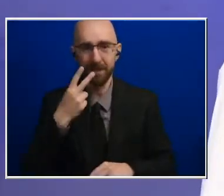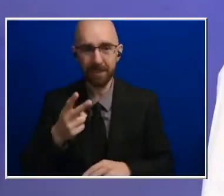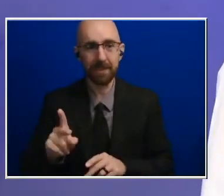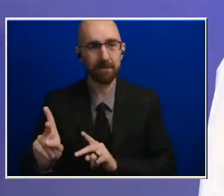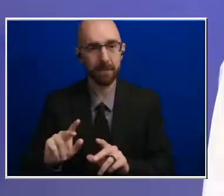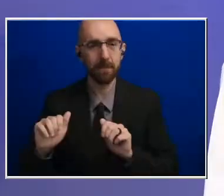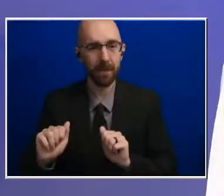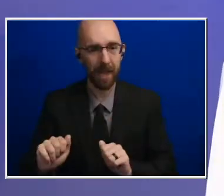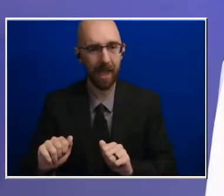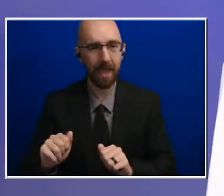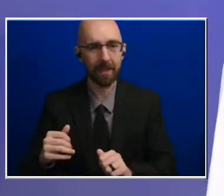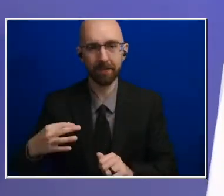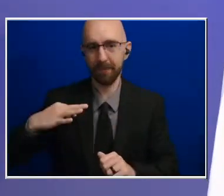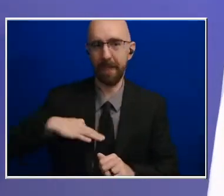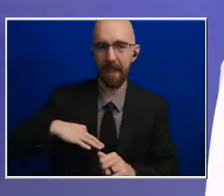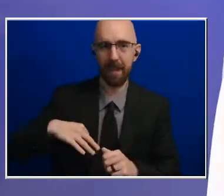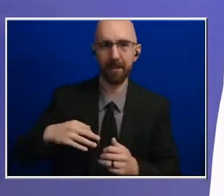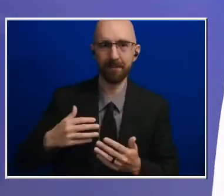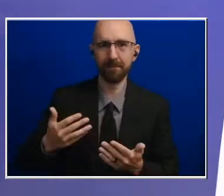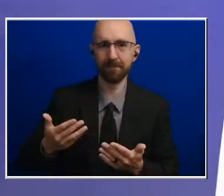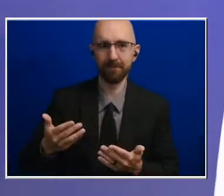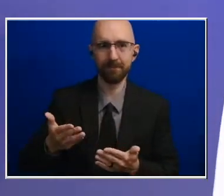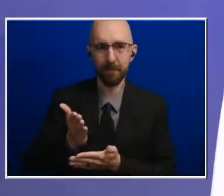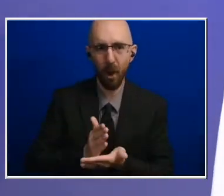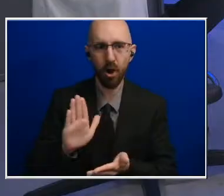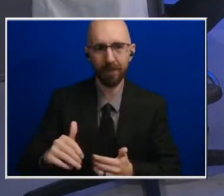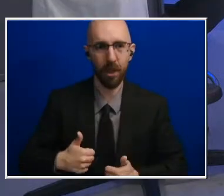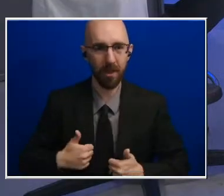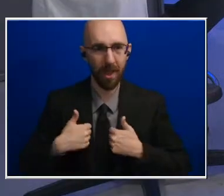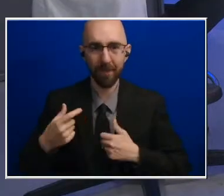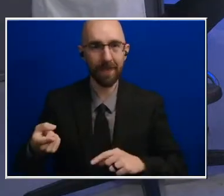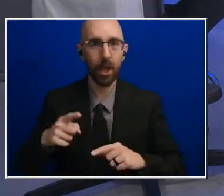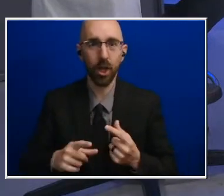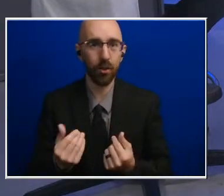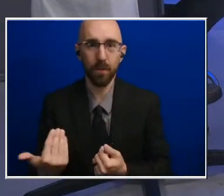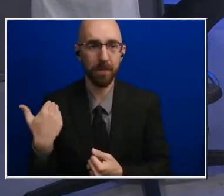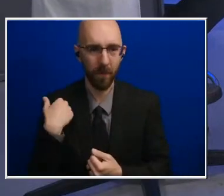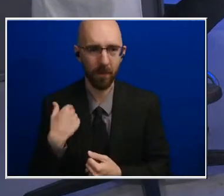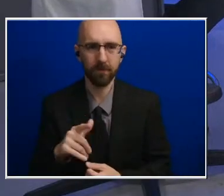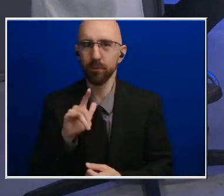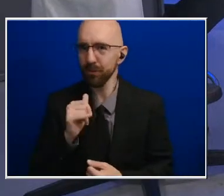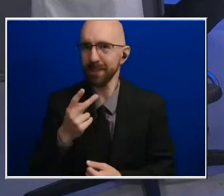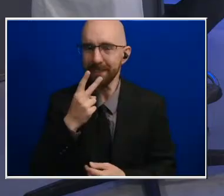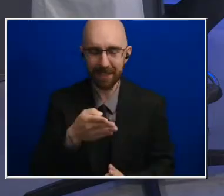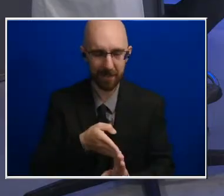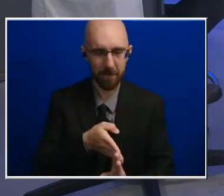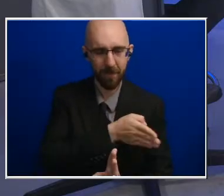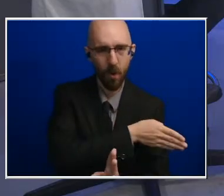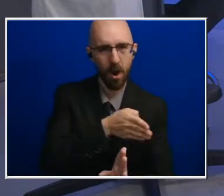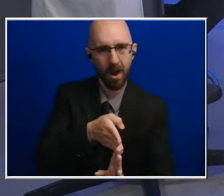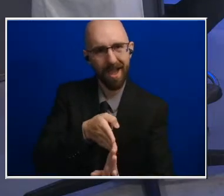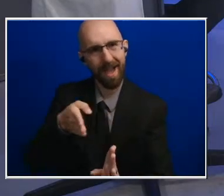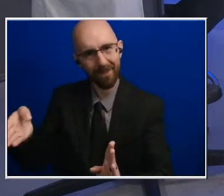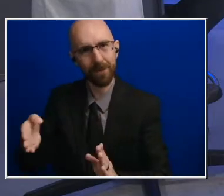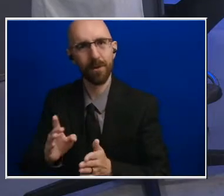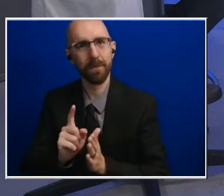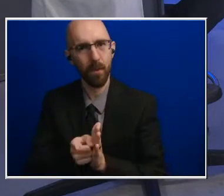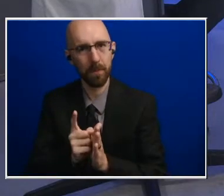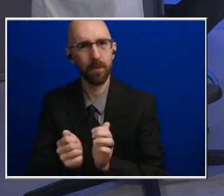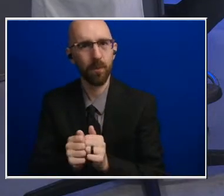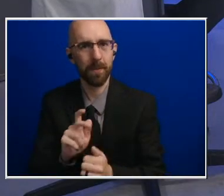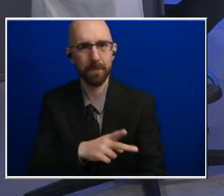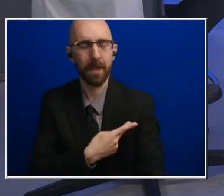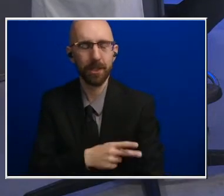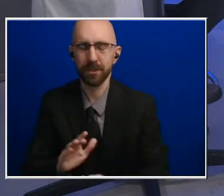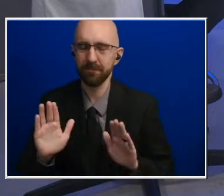regain, aspects of their life that they couldn't. You truly get to see this before and after moment with your patients. Right. Yes, very